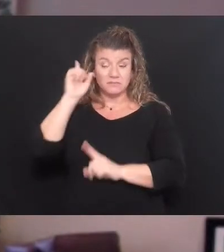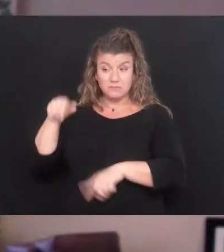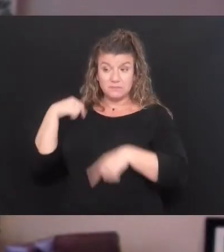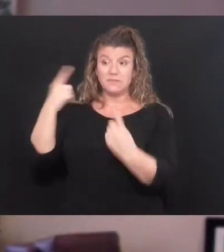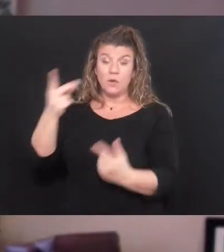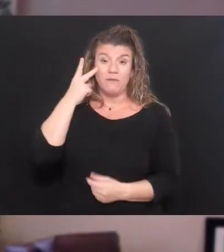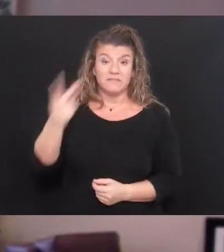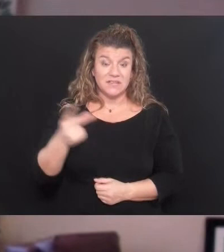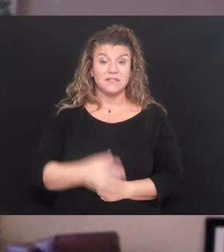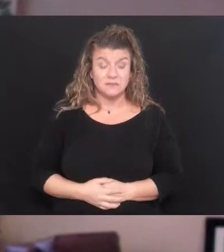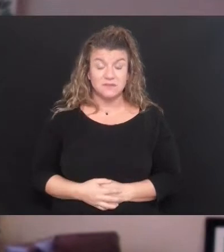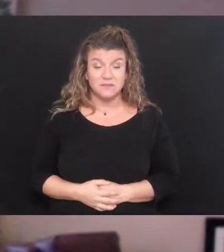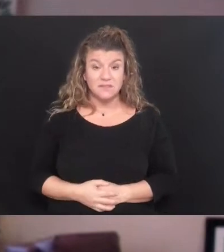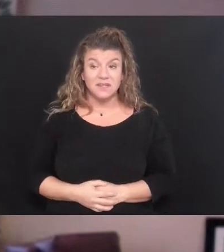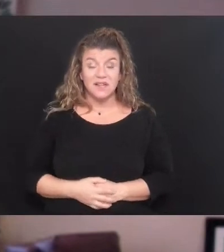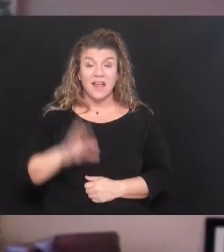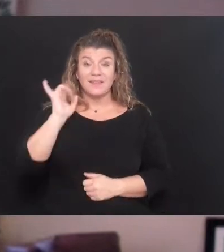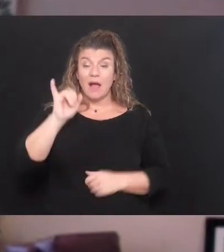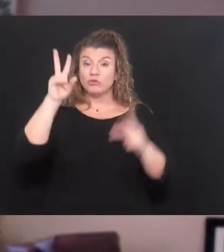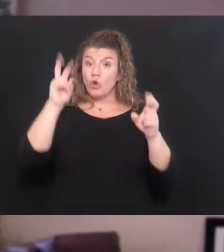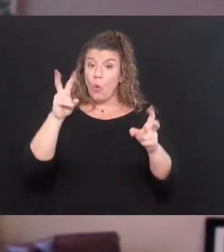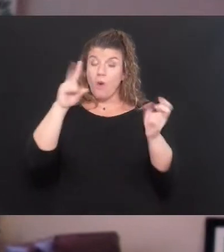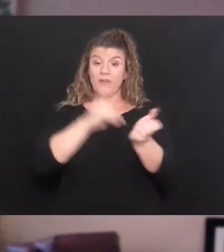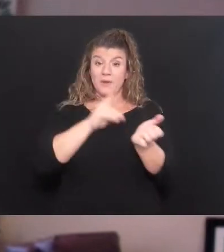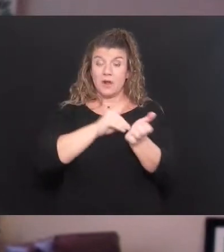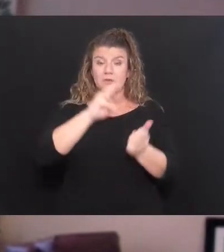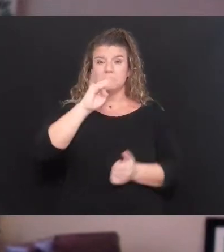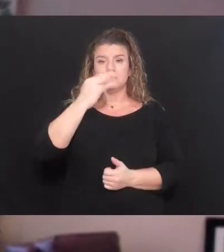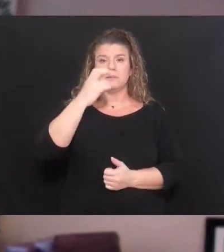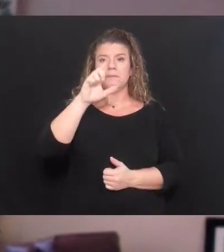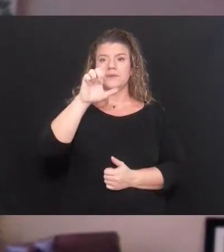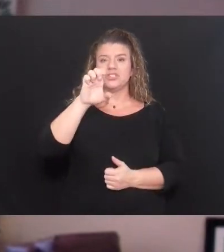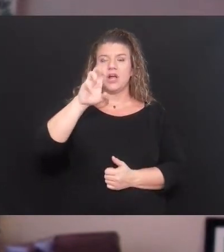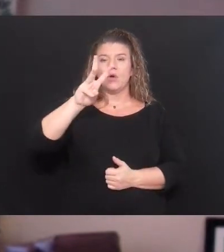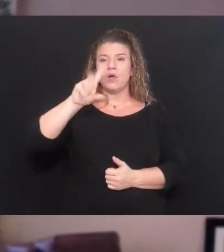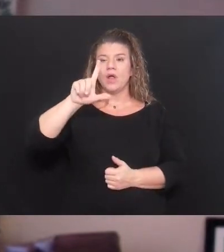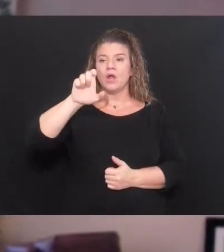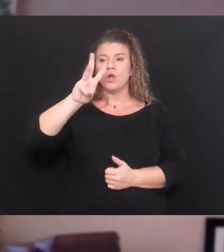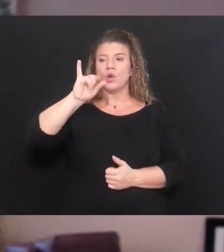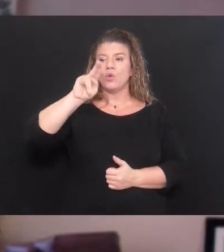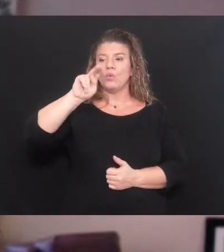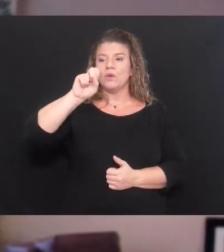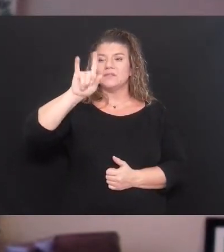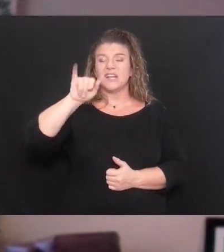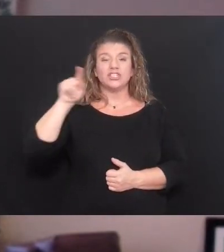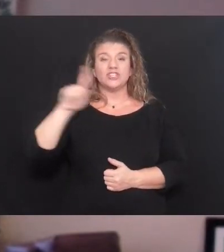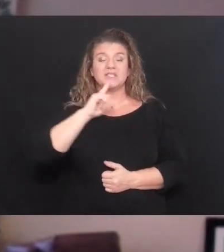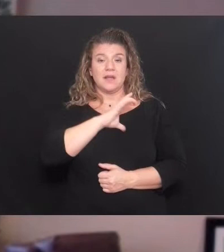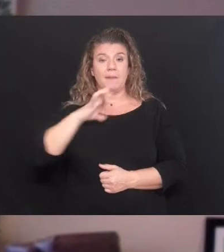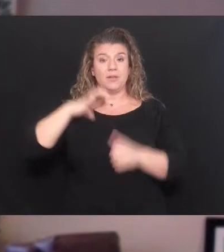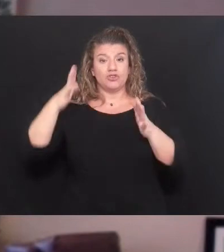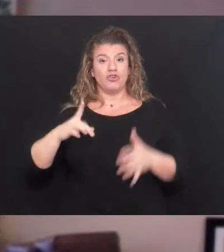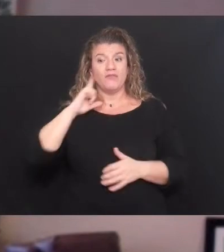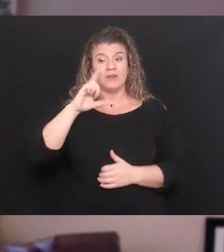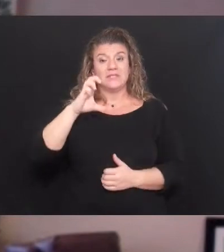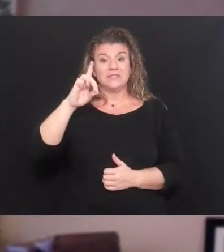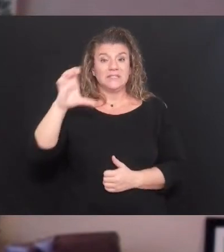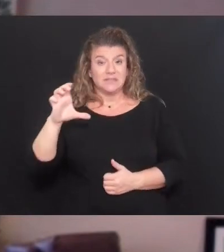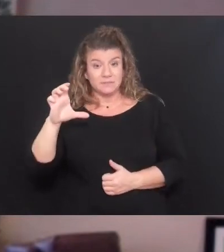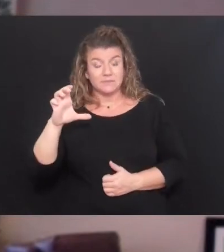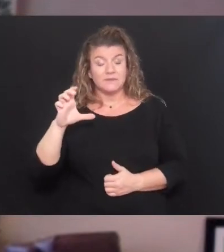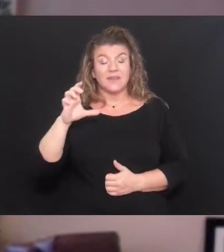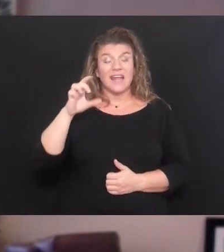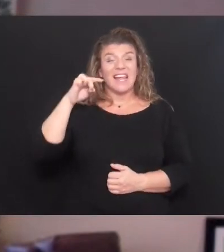quote from Dr. Rochelle Walensky, who is the commissioner of the Centers for Disease Control. And